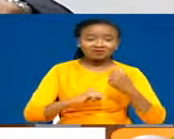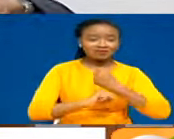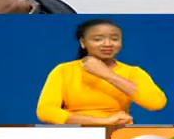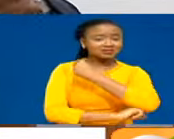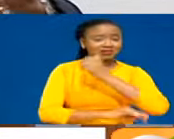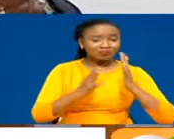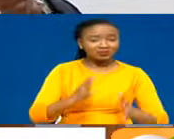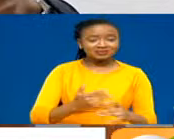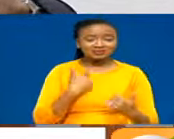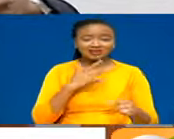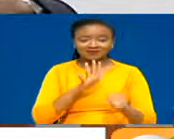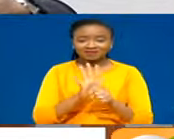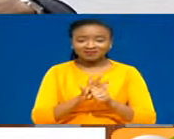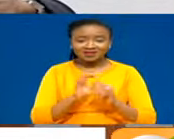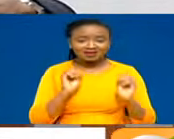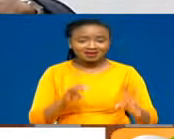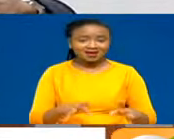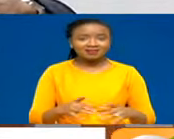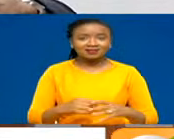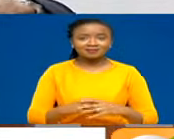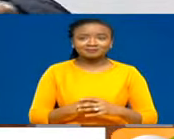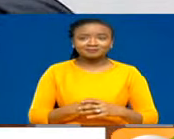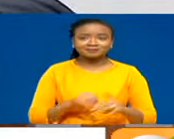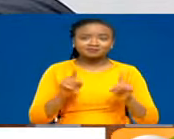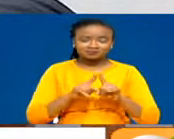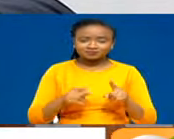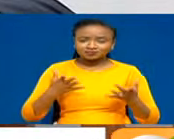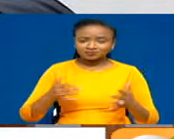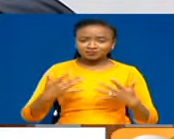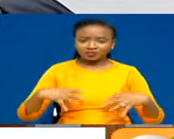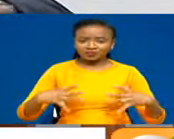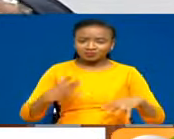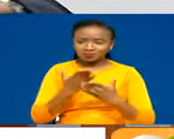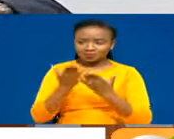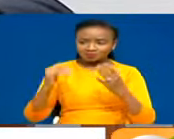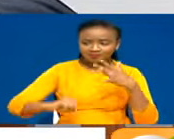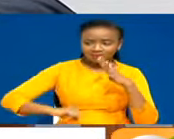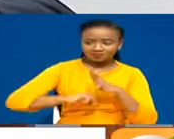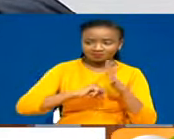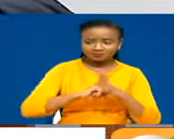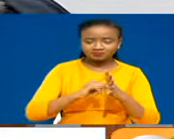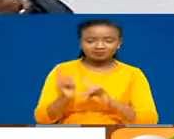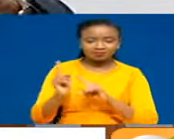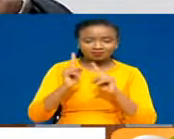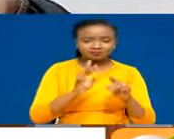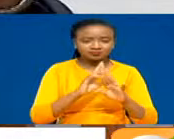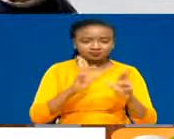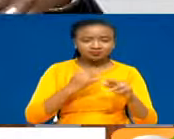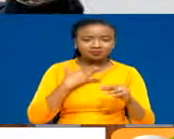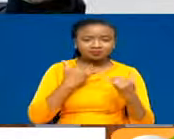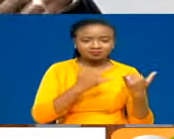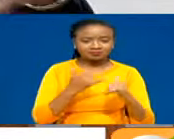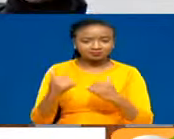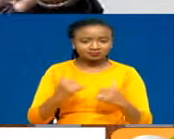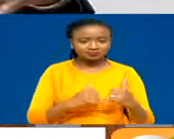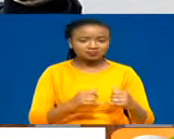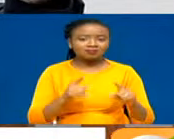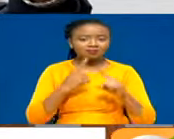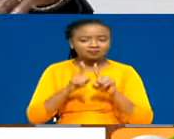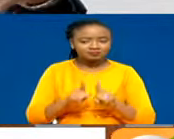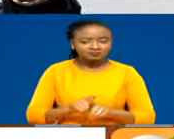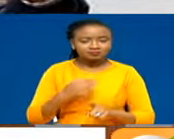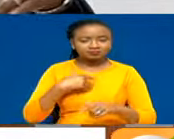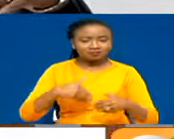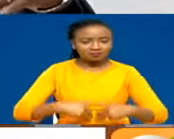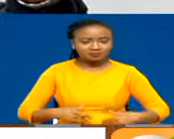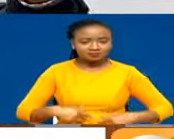now about getting us back in Toronto and playing. We have a young team now coming back. That